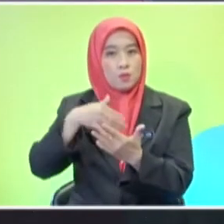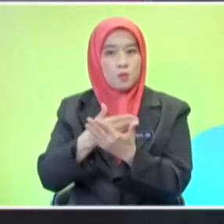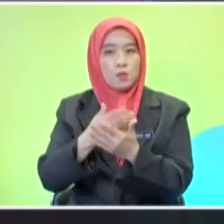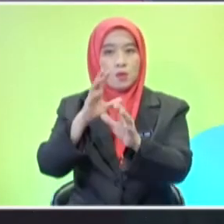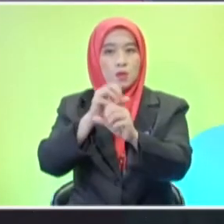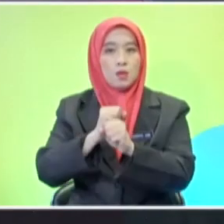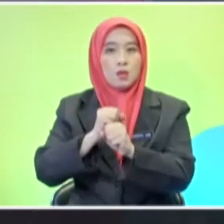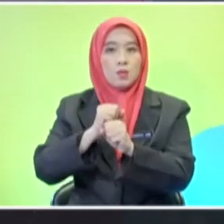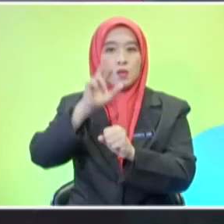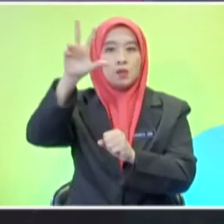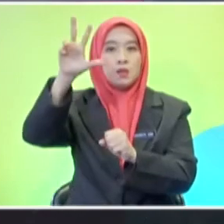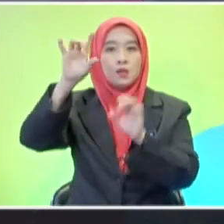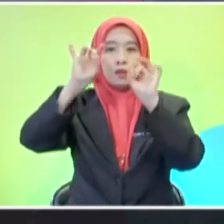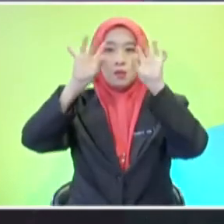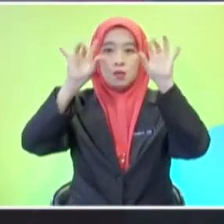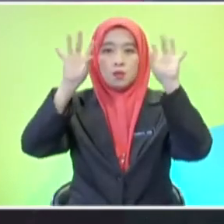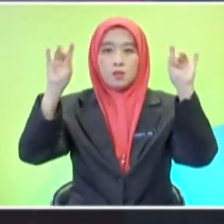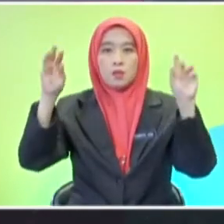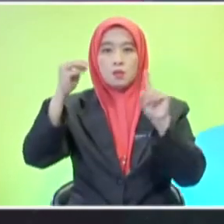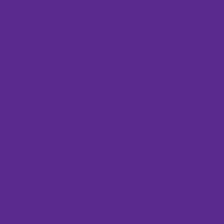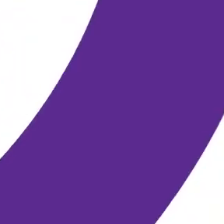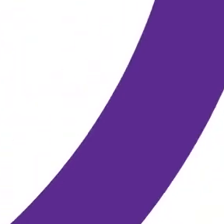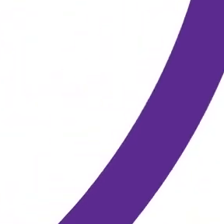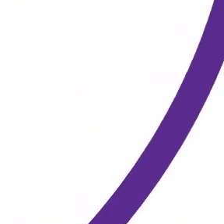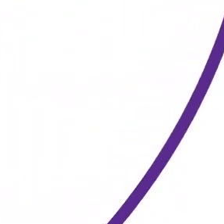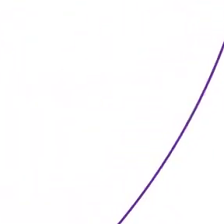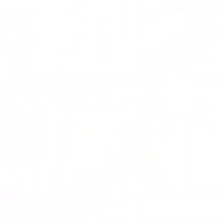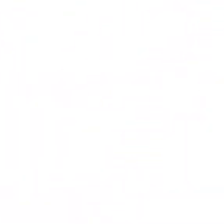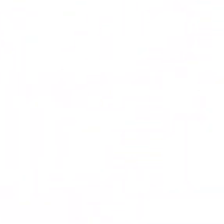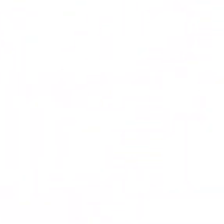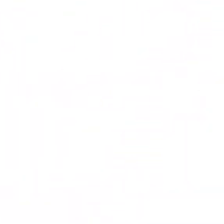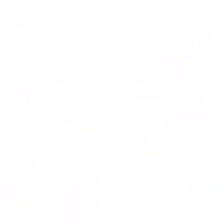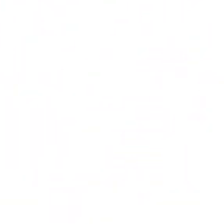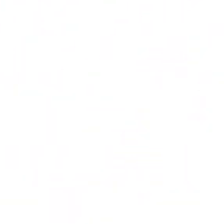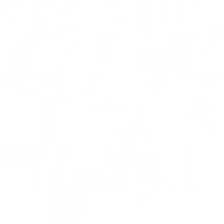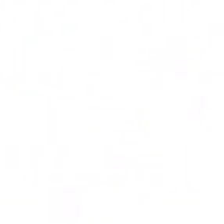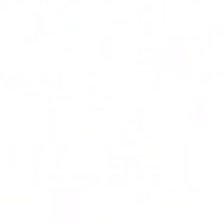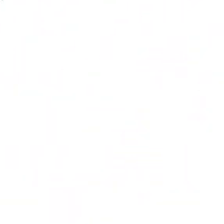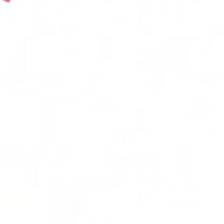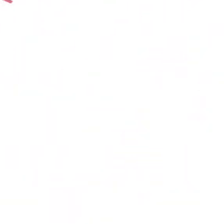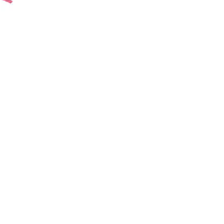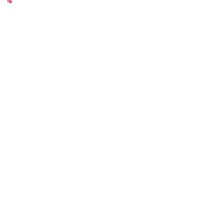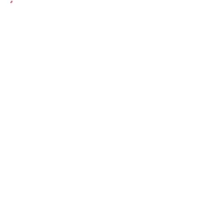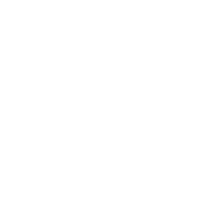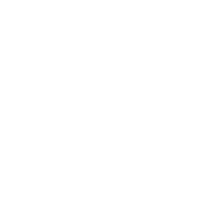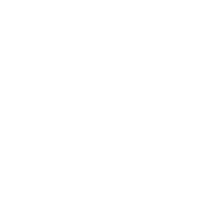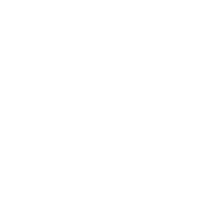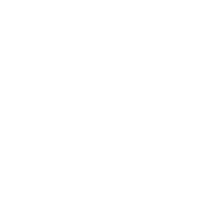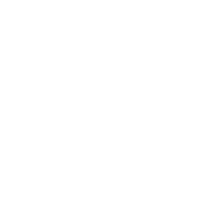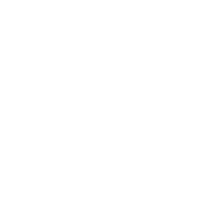3 stars. 3 stars for each of you. All right, Mr. Q. Didik TV KPM